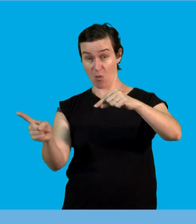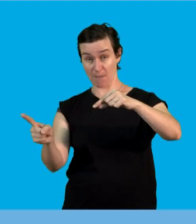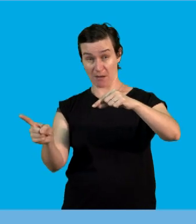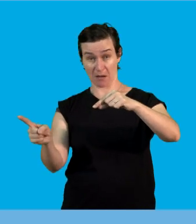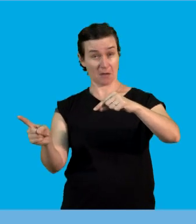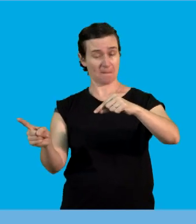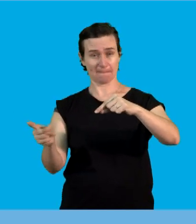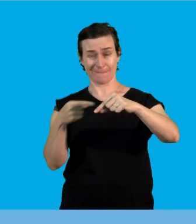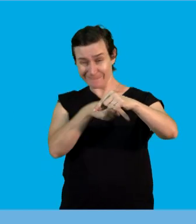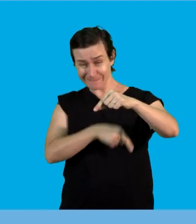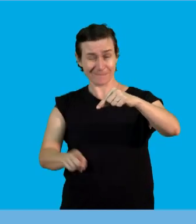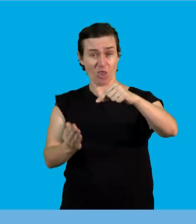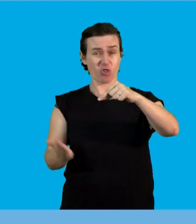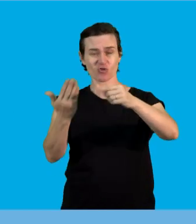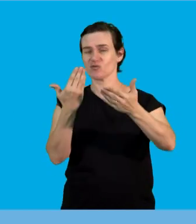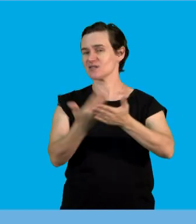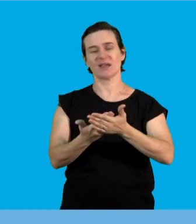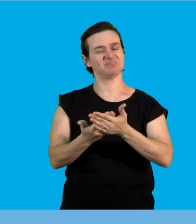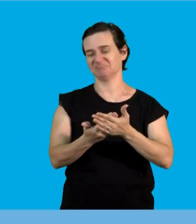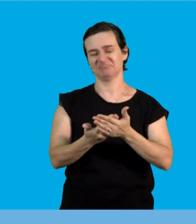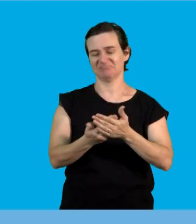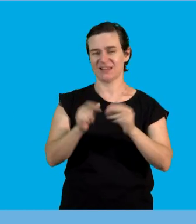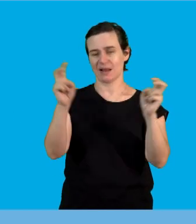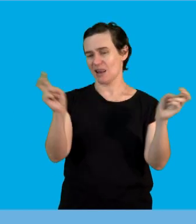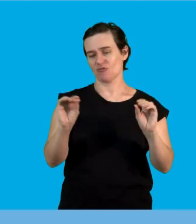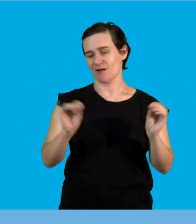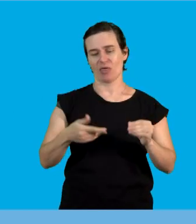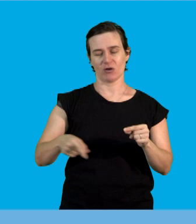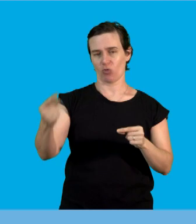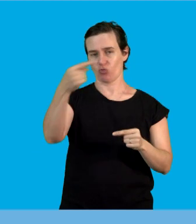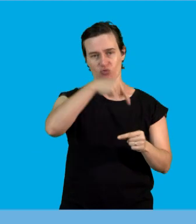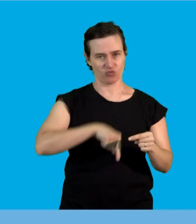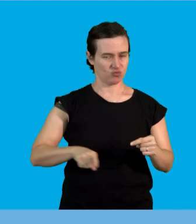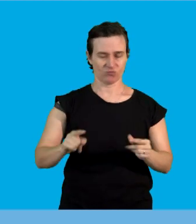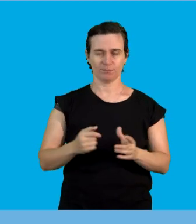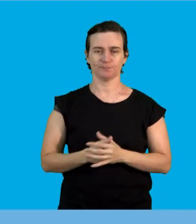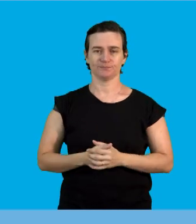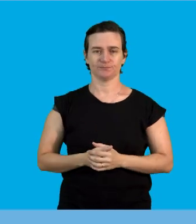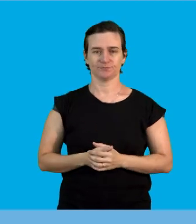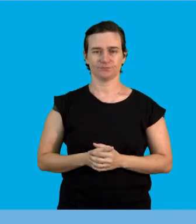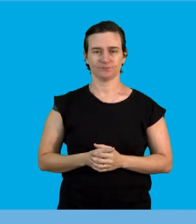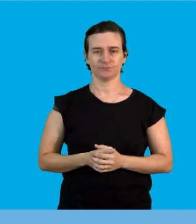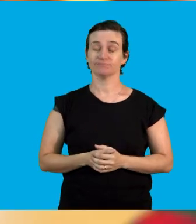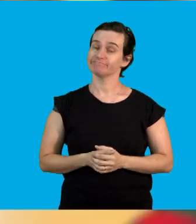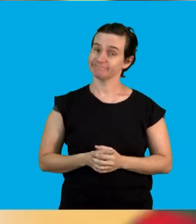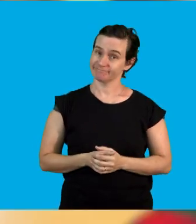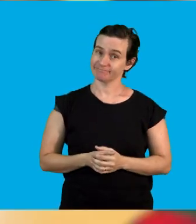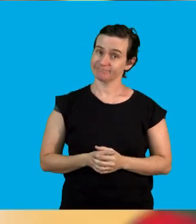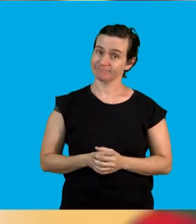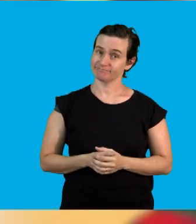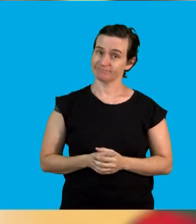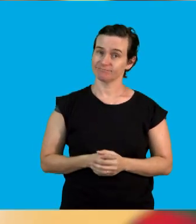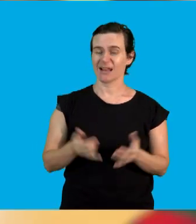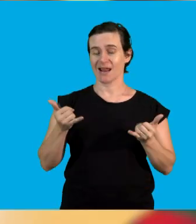be open, there won't be any current flow taking place in this particular circuit.